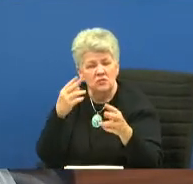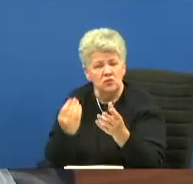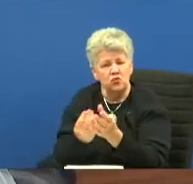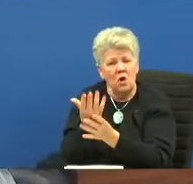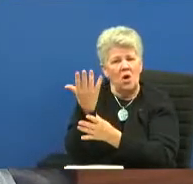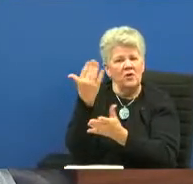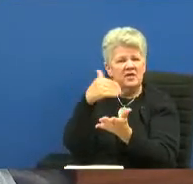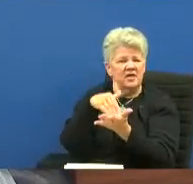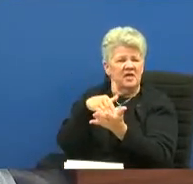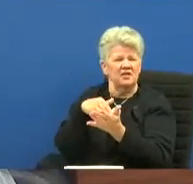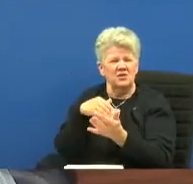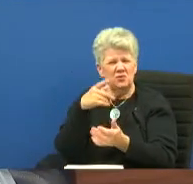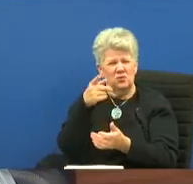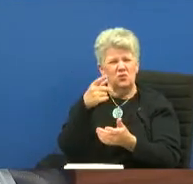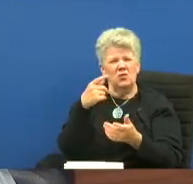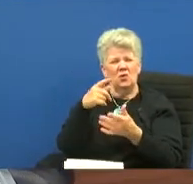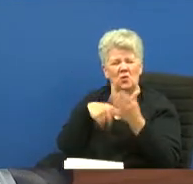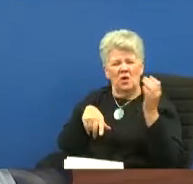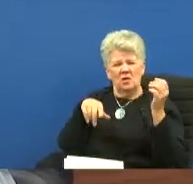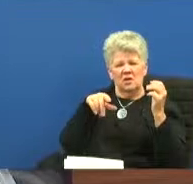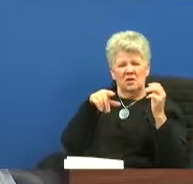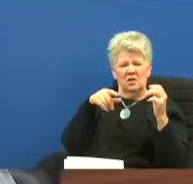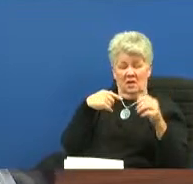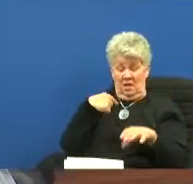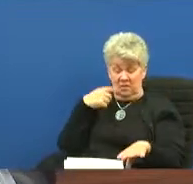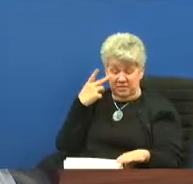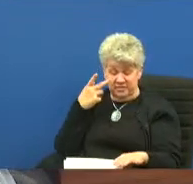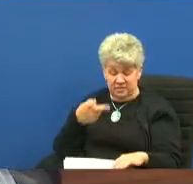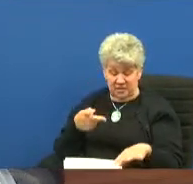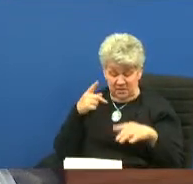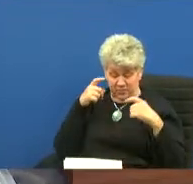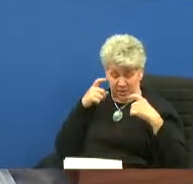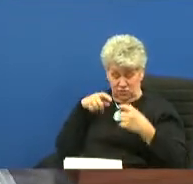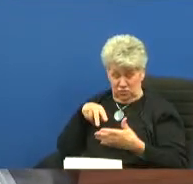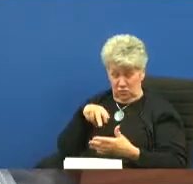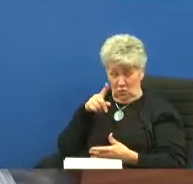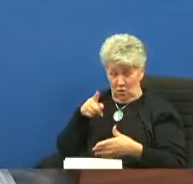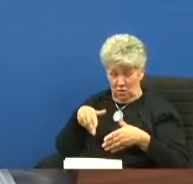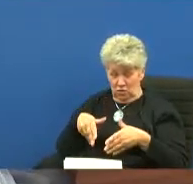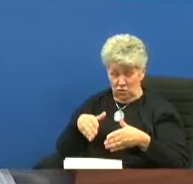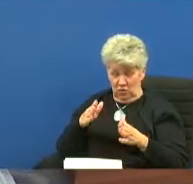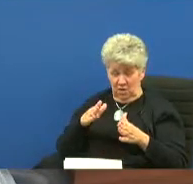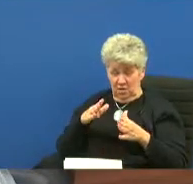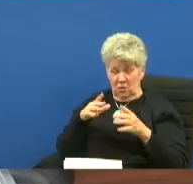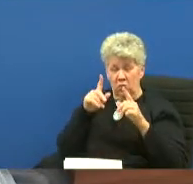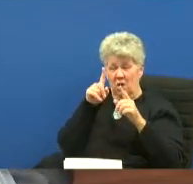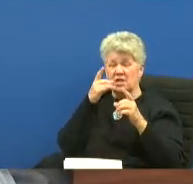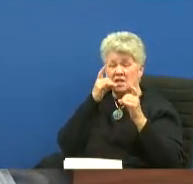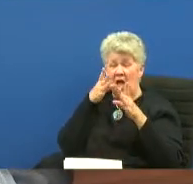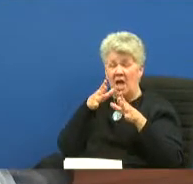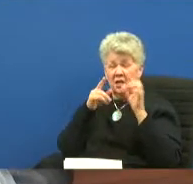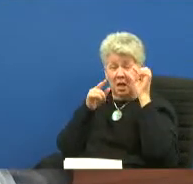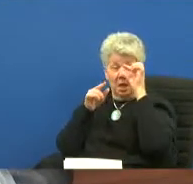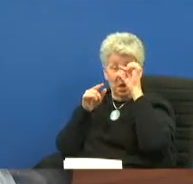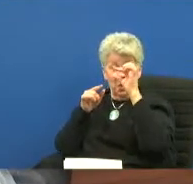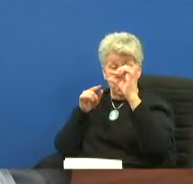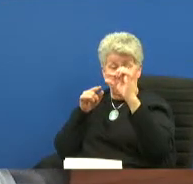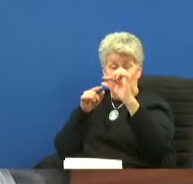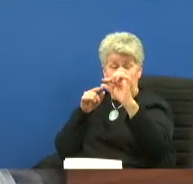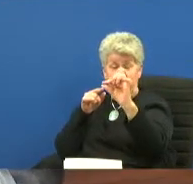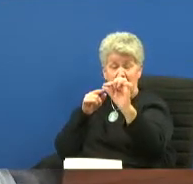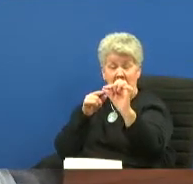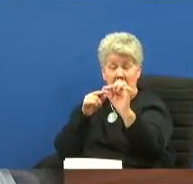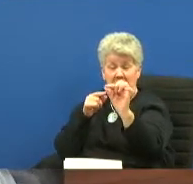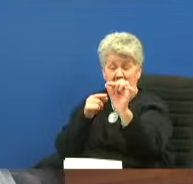and all? What are you doing? What I'm seeing on this photo is they got one street light all the way in the back. Is